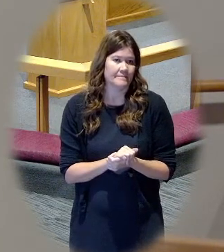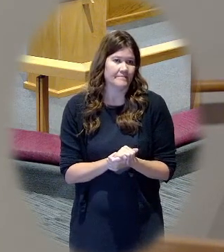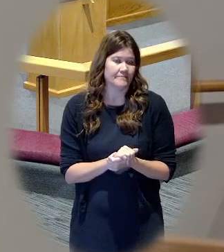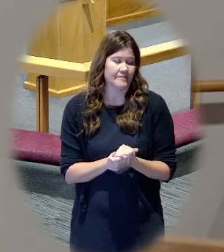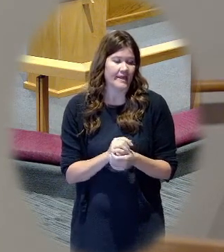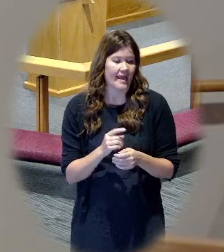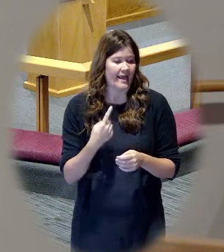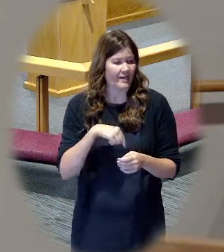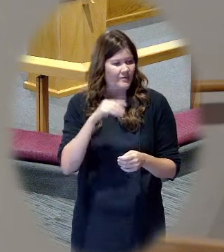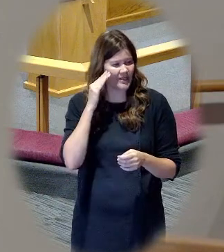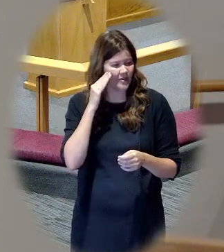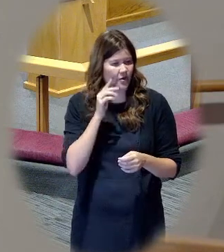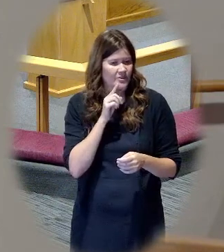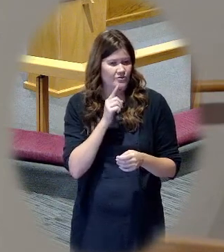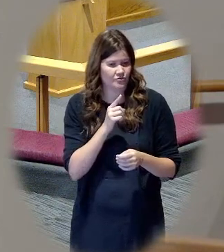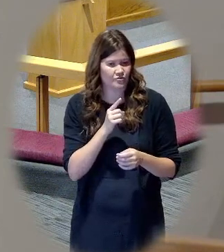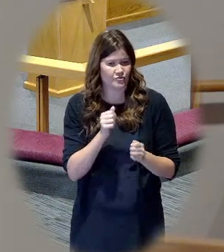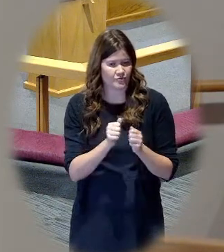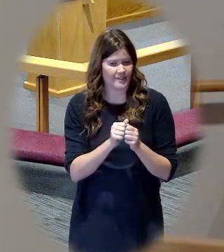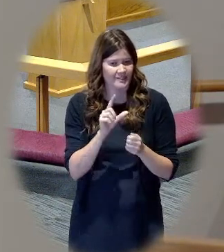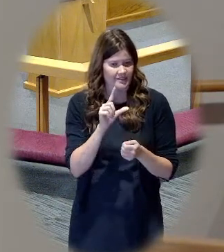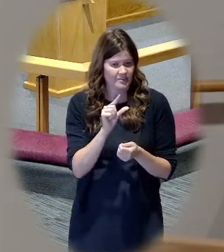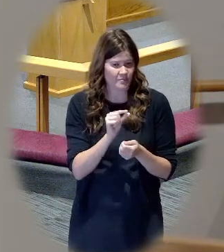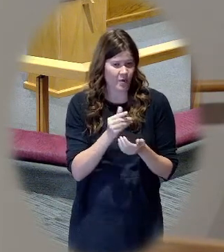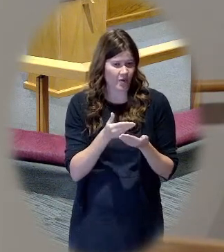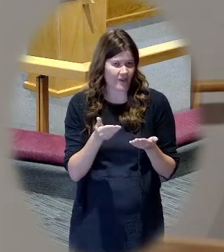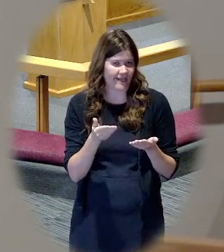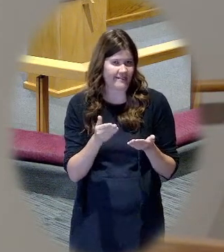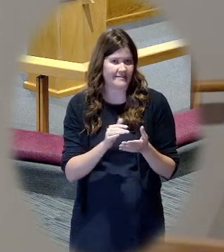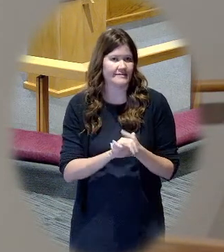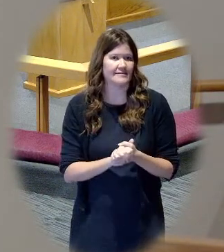And we know that to be true with the little things.